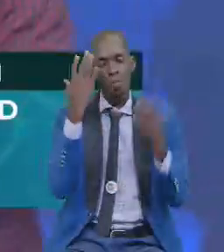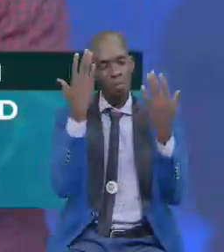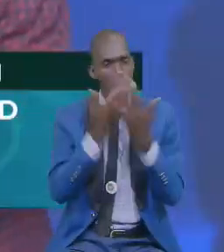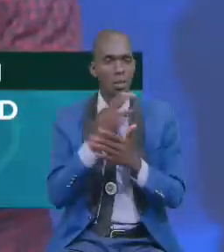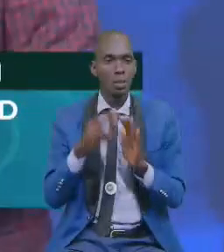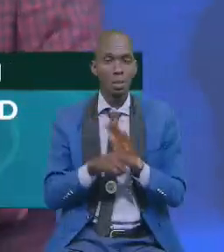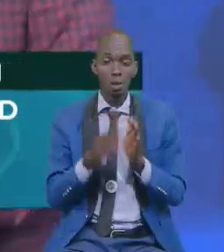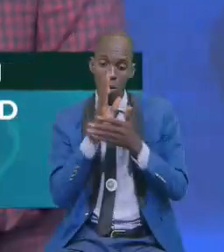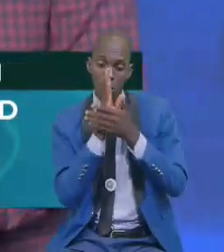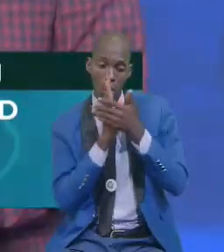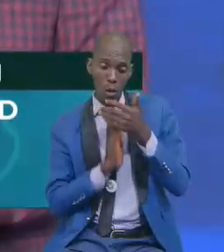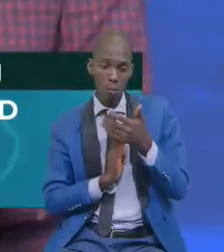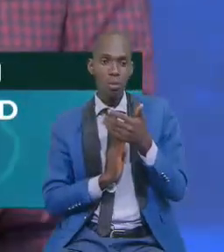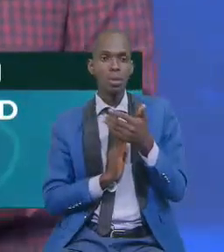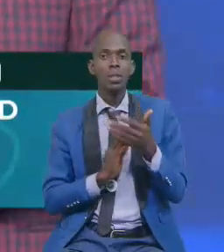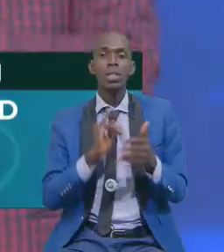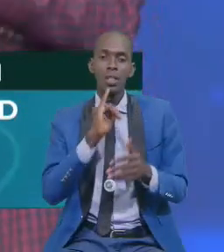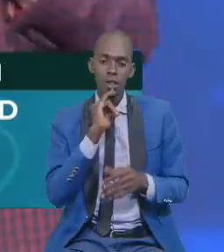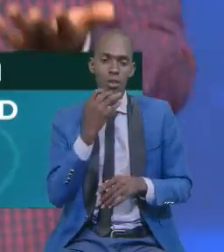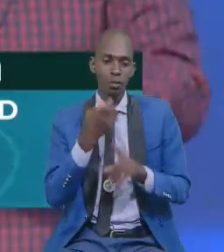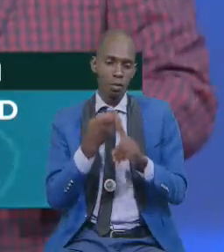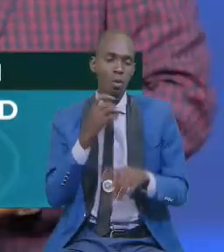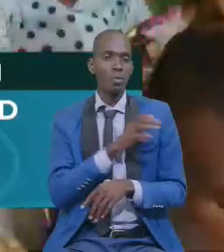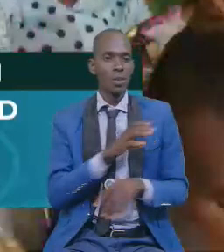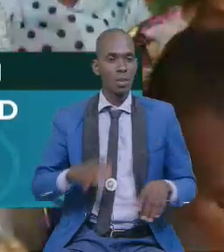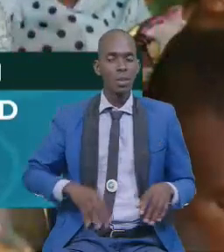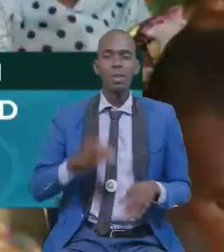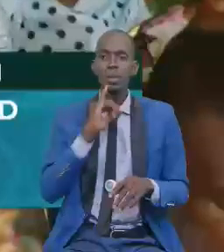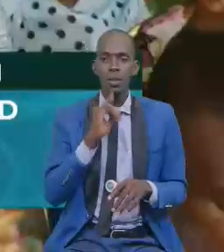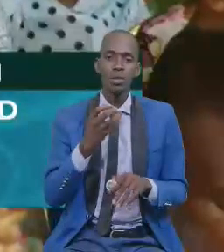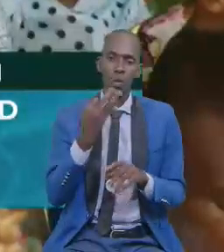Meekness, lowliness is of Christ, is of the light.